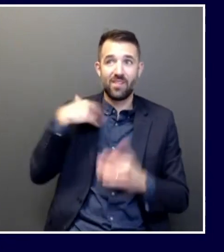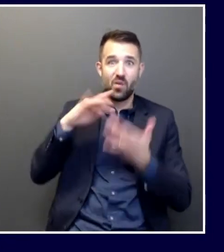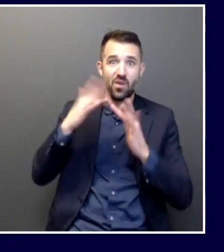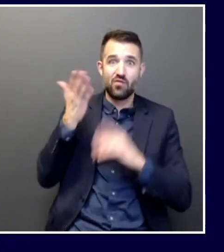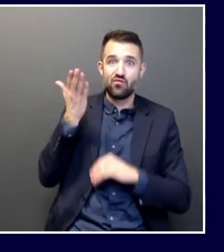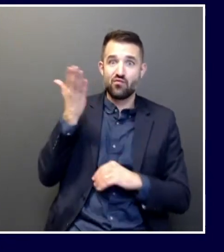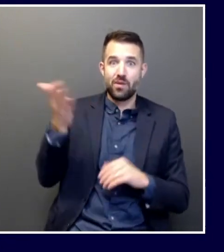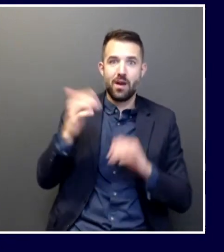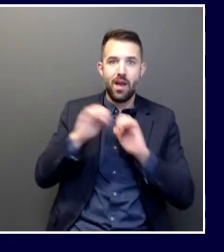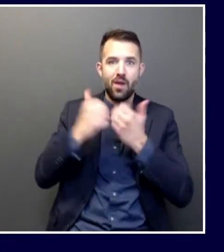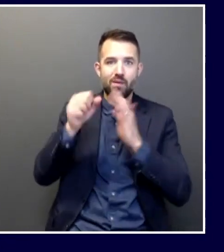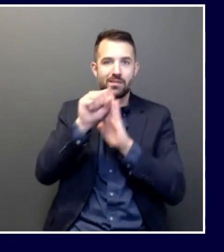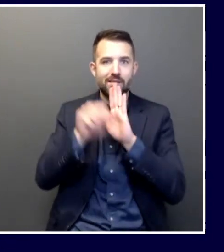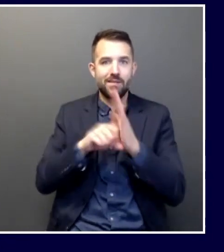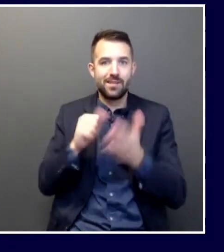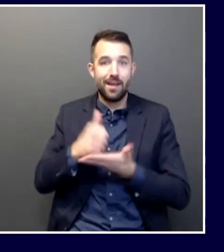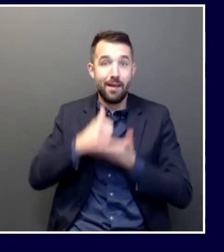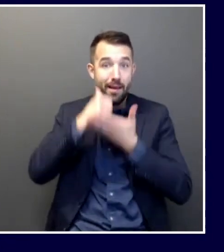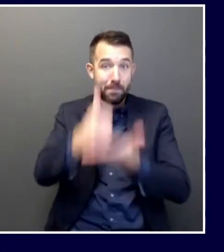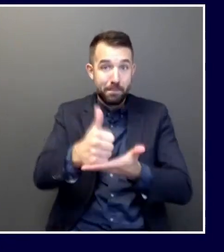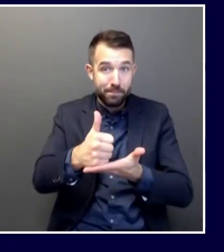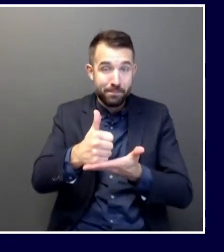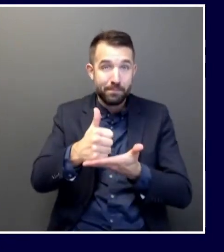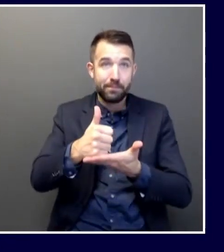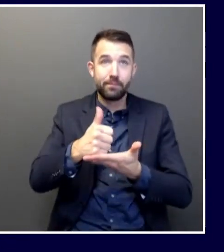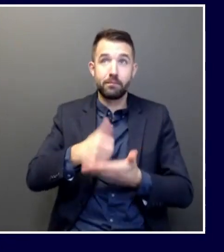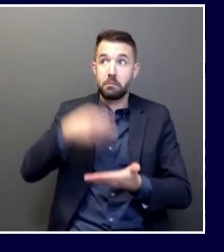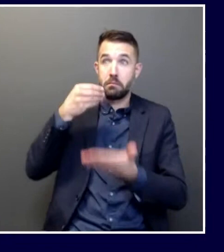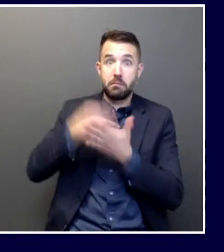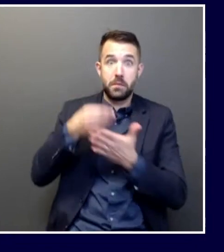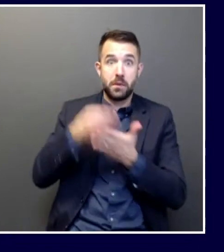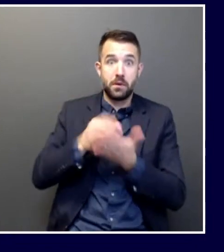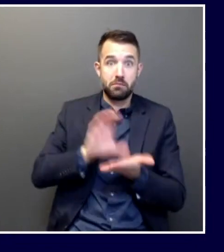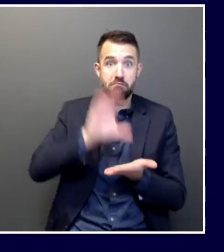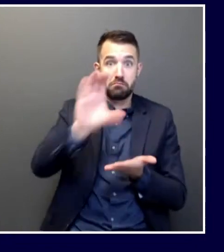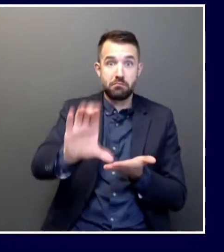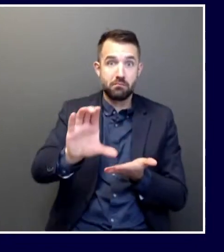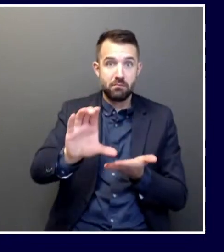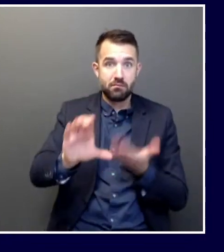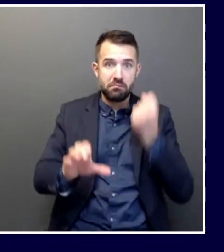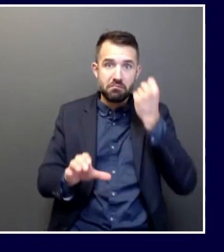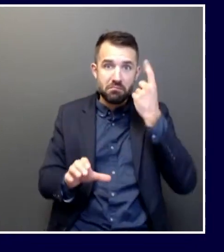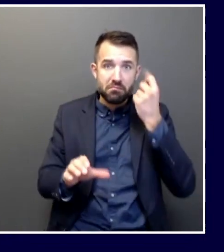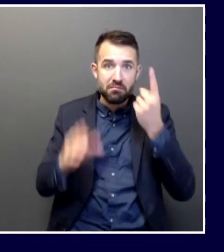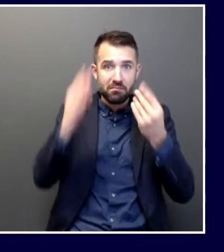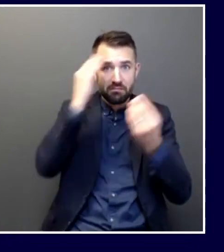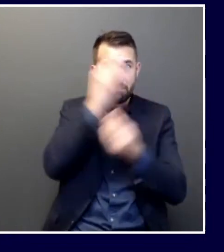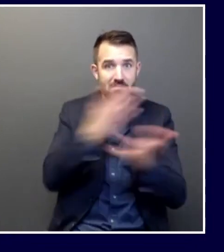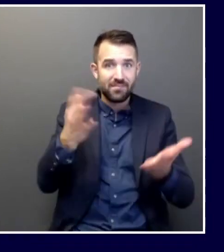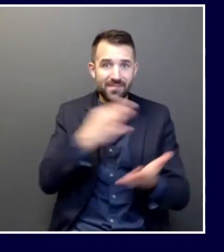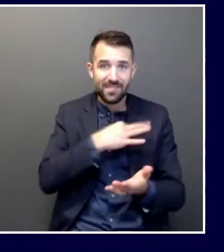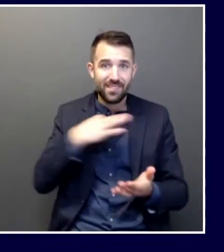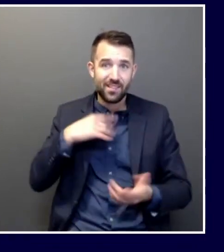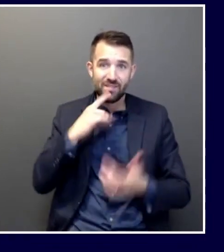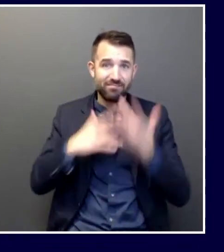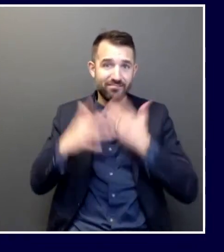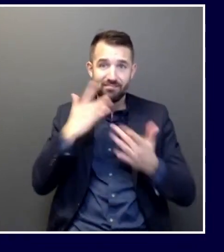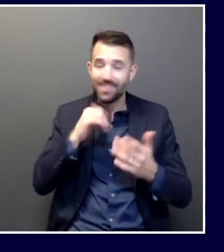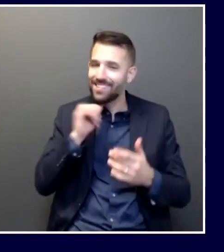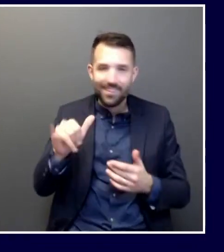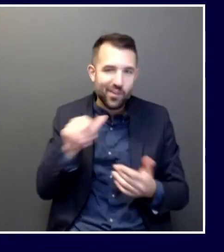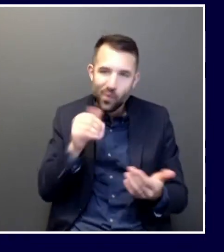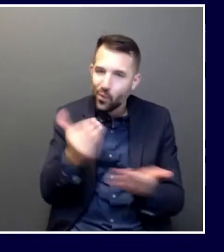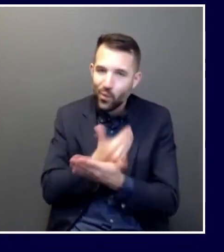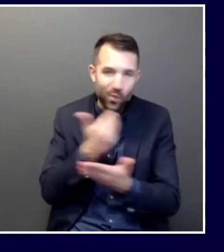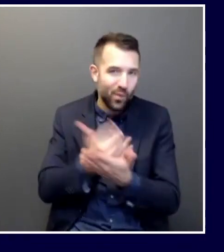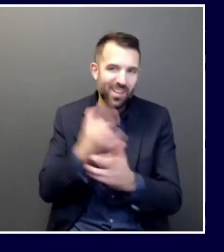this workforce challenge, which again predated the pandemic, has been made worse by the pandemic, but we stand ready to address